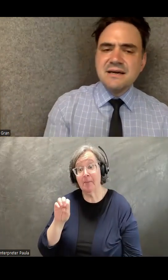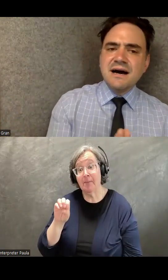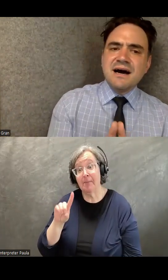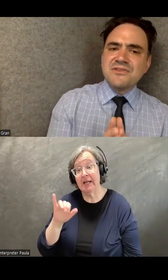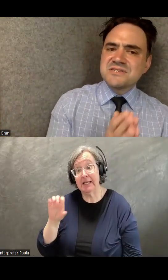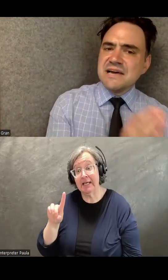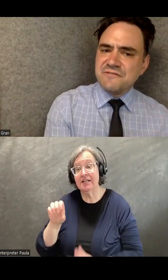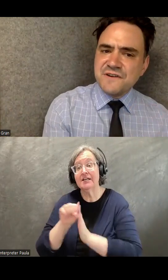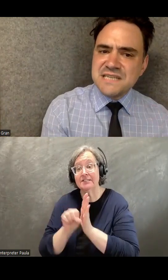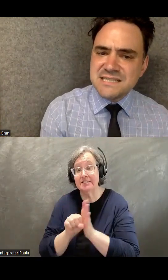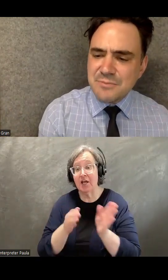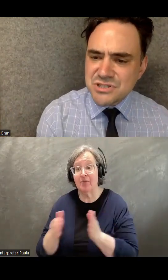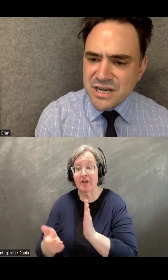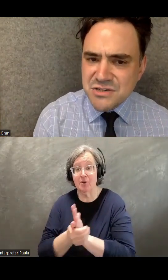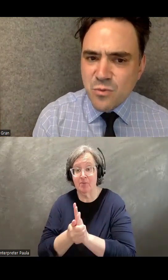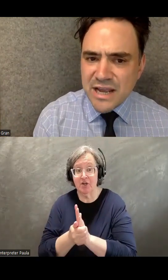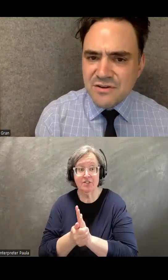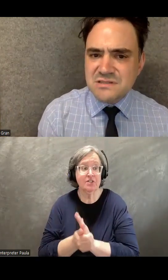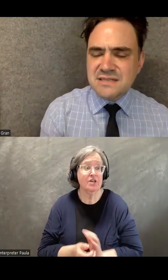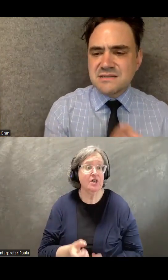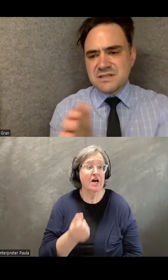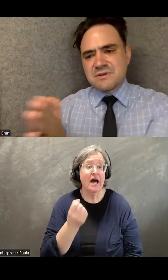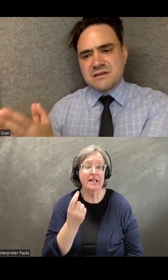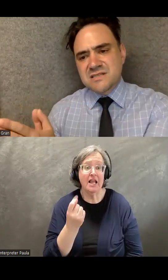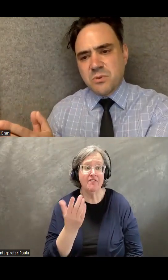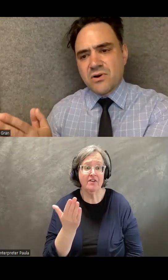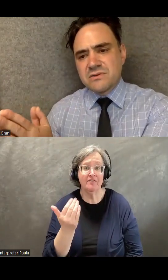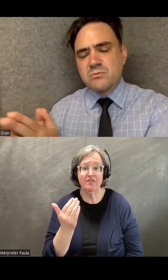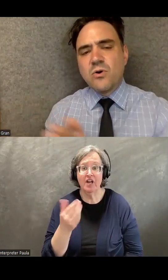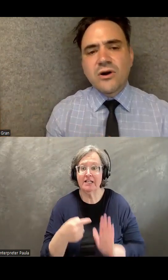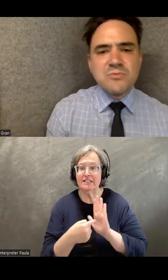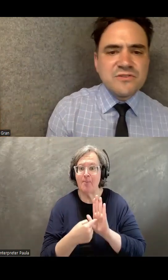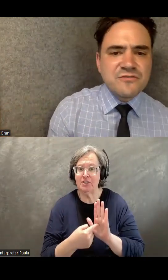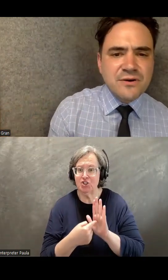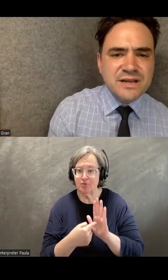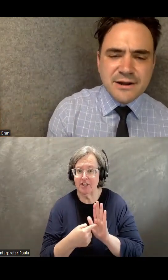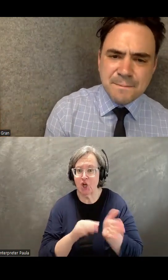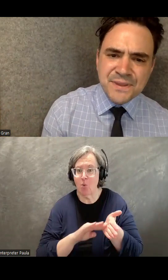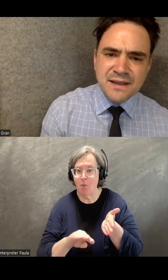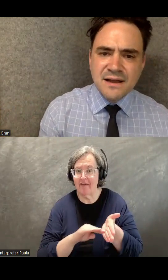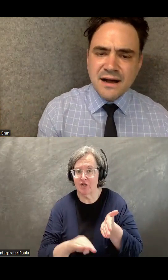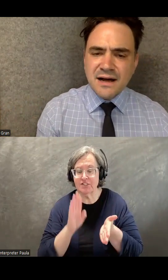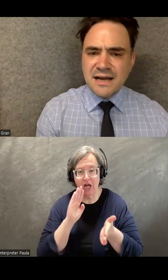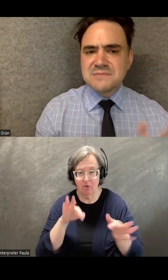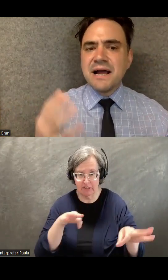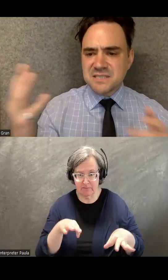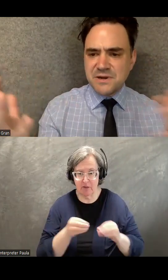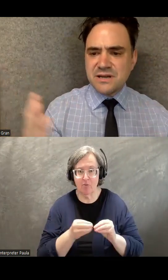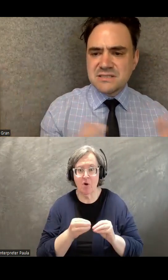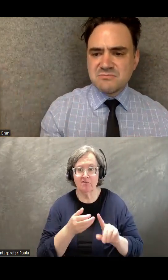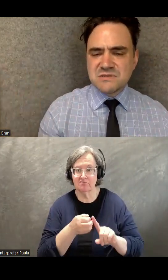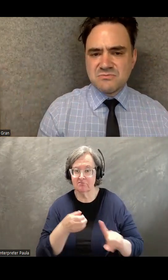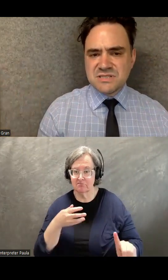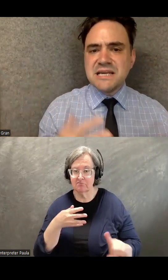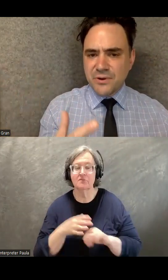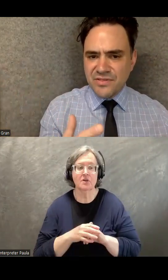amendments. There's 1115 demonstration waivers. That's something that I'm going to explore a little more moving forward here, as my